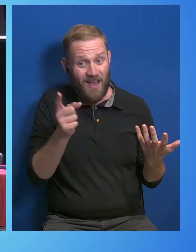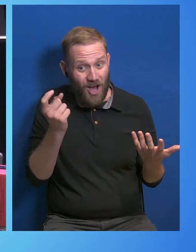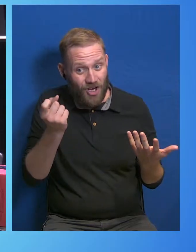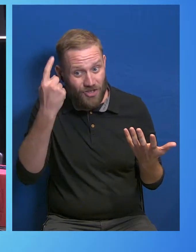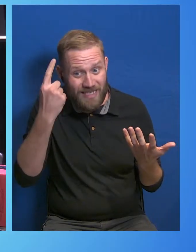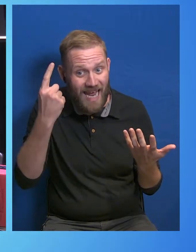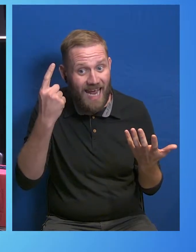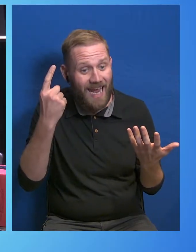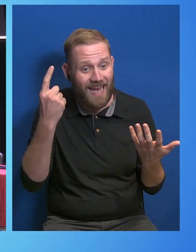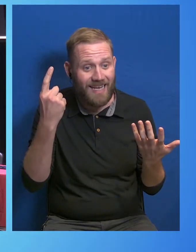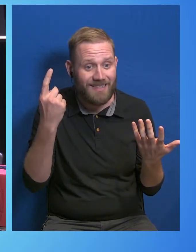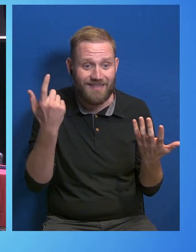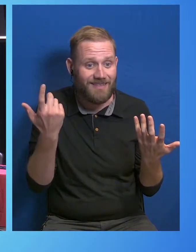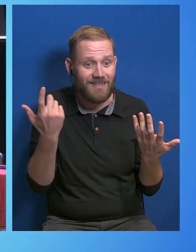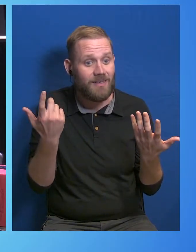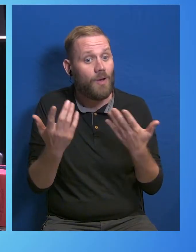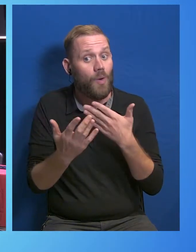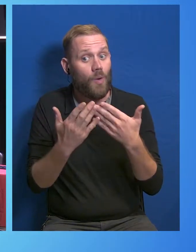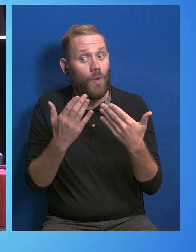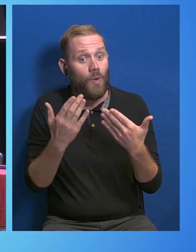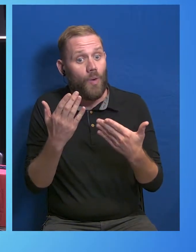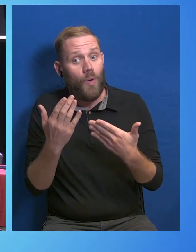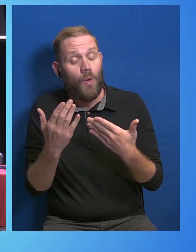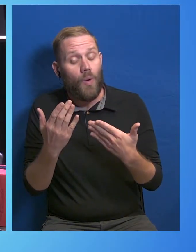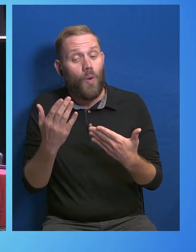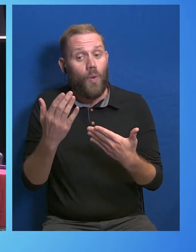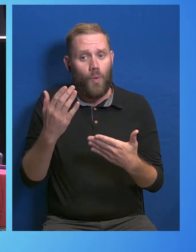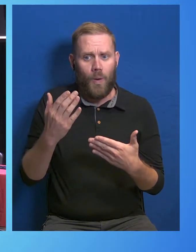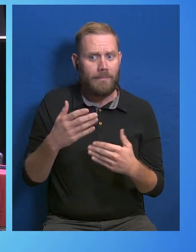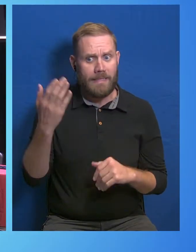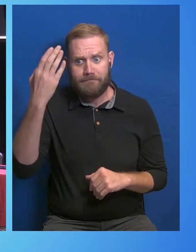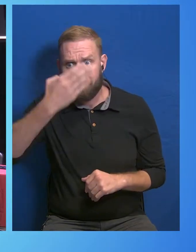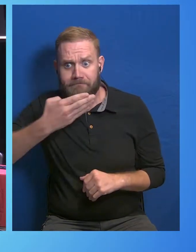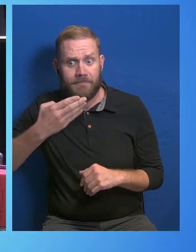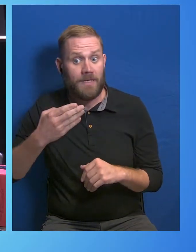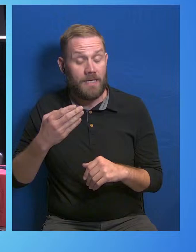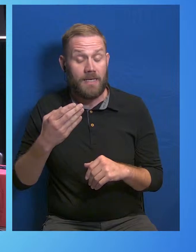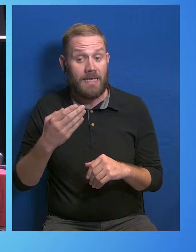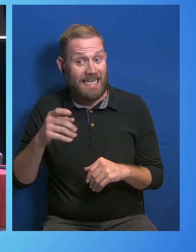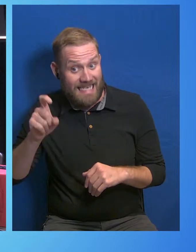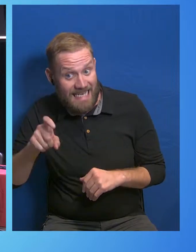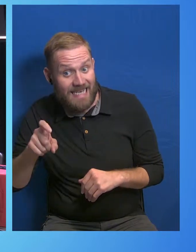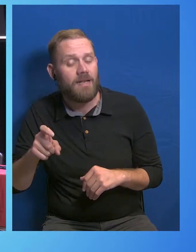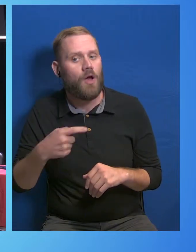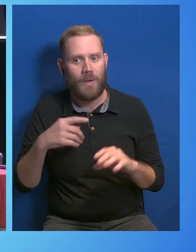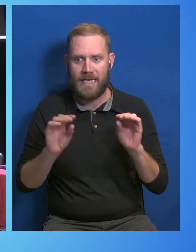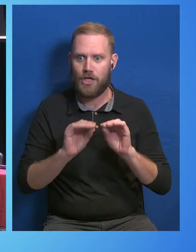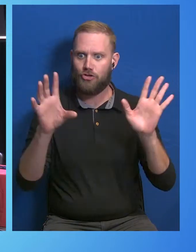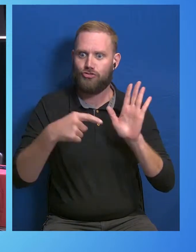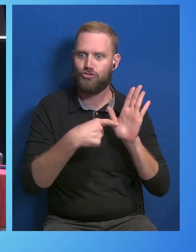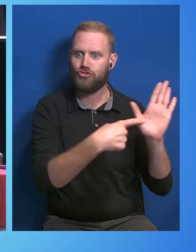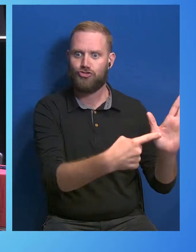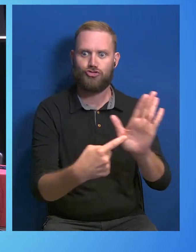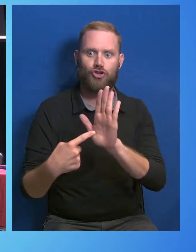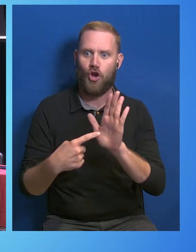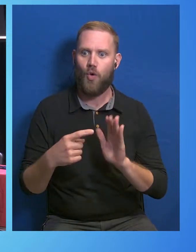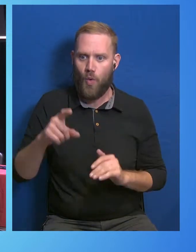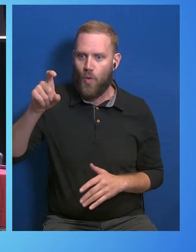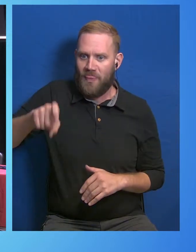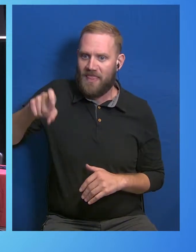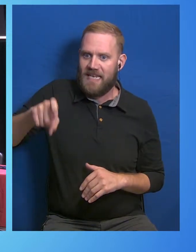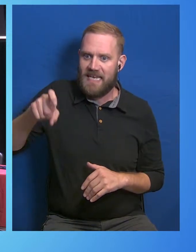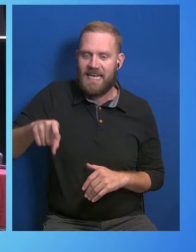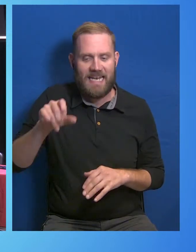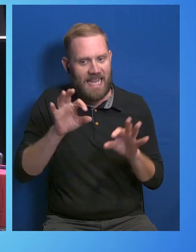then that they're going to meet maybe what appears to be a hidden need. We need to put it out in the open, and we can do that very clearly. And I think that's going to be a piece that will